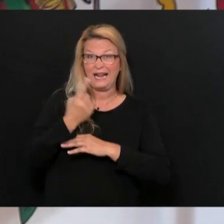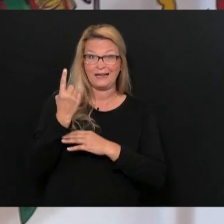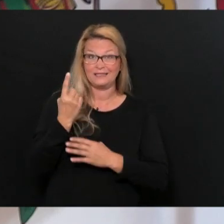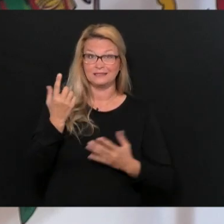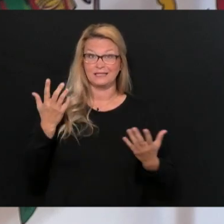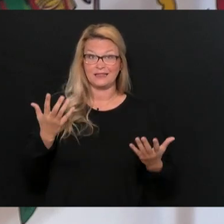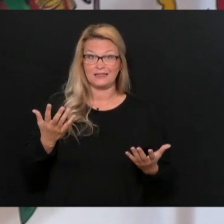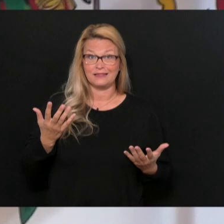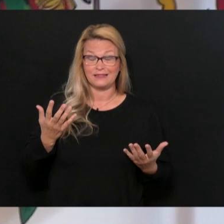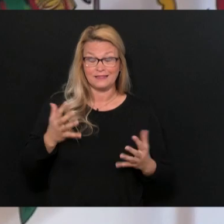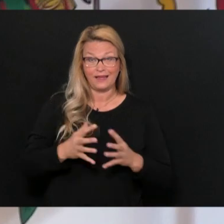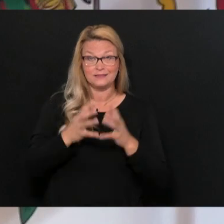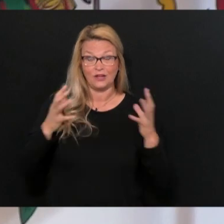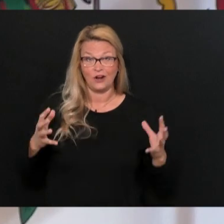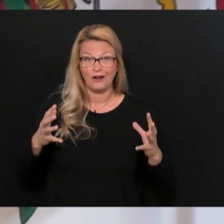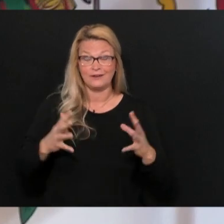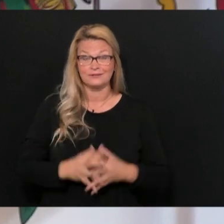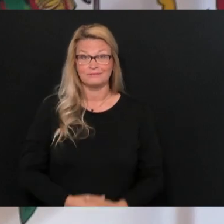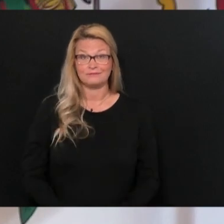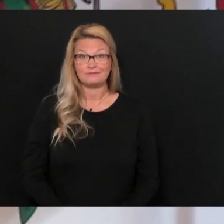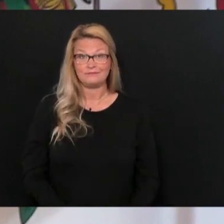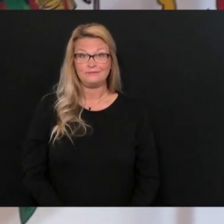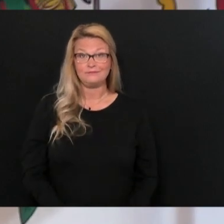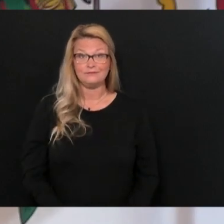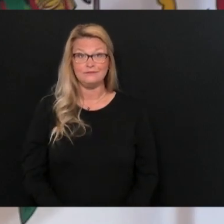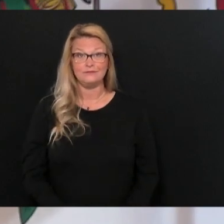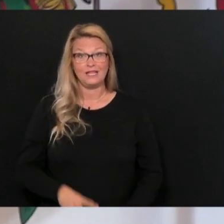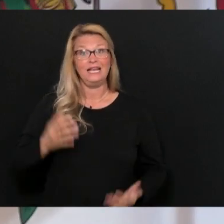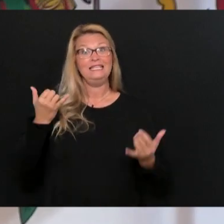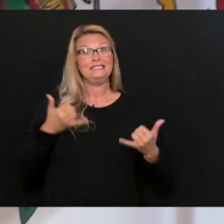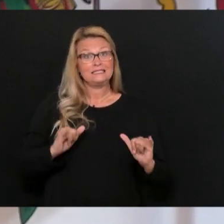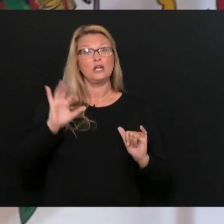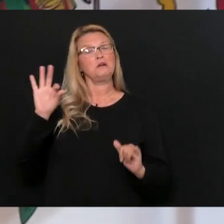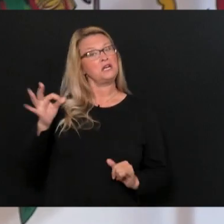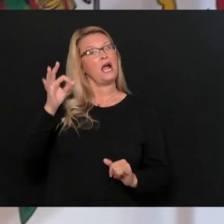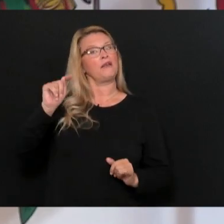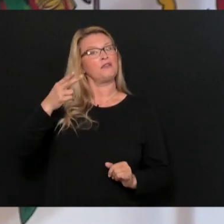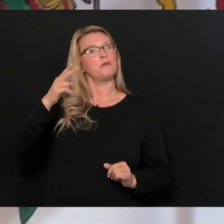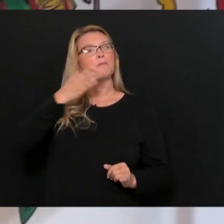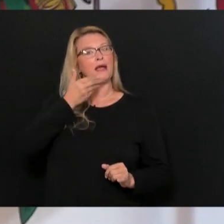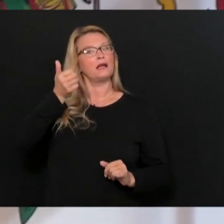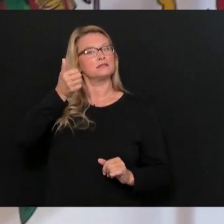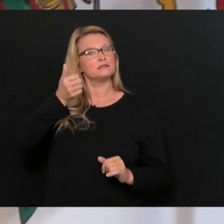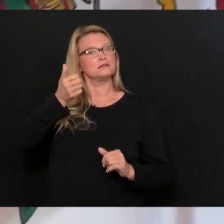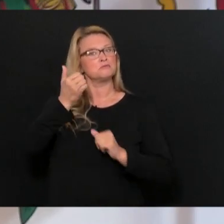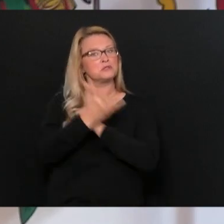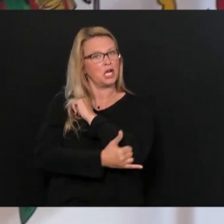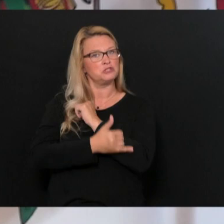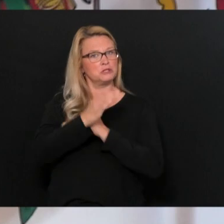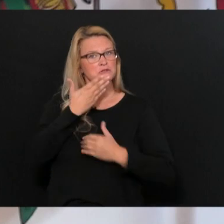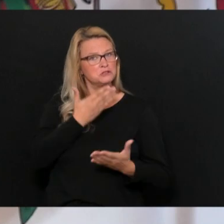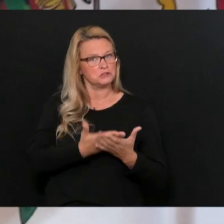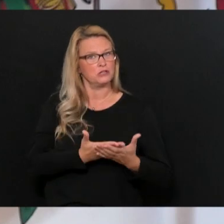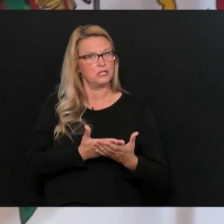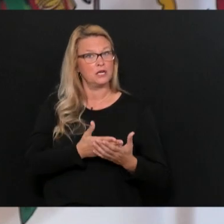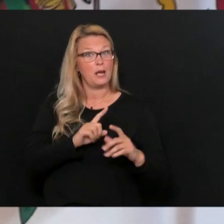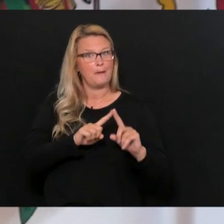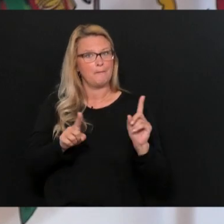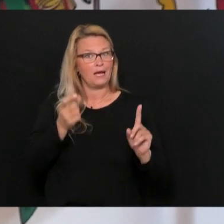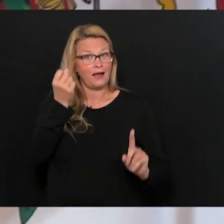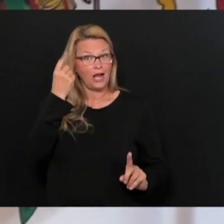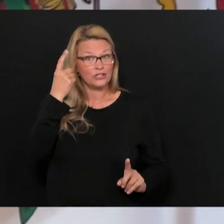So, while we're still 9th best in the country, that's good. We should all realize that